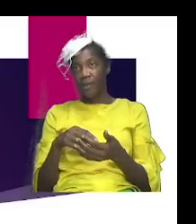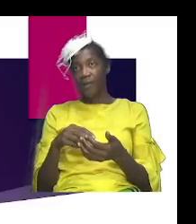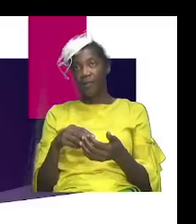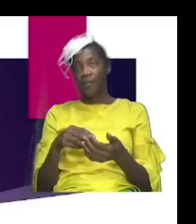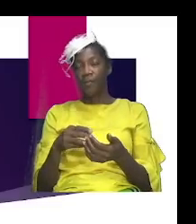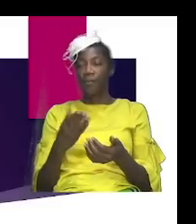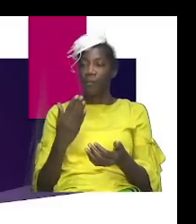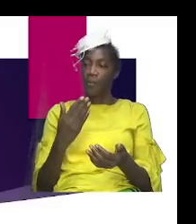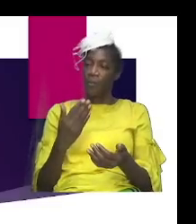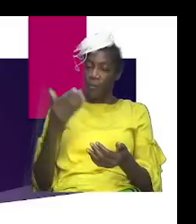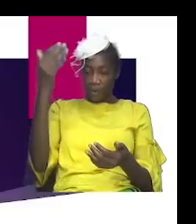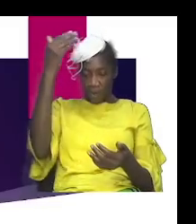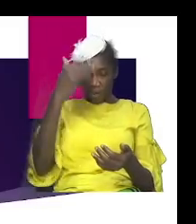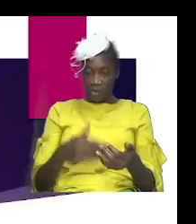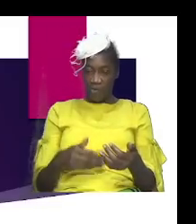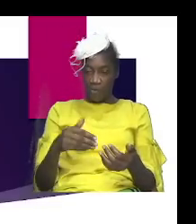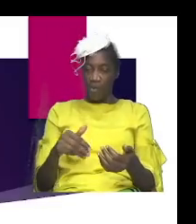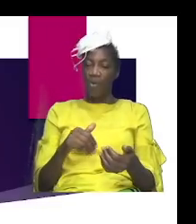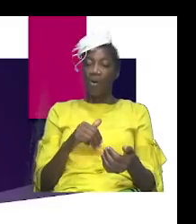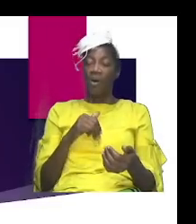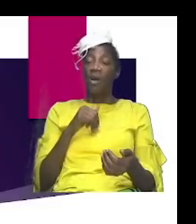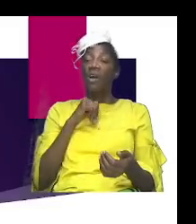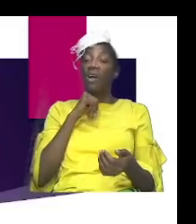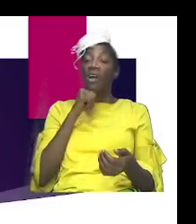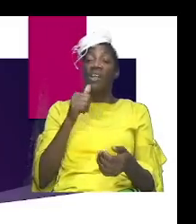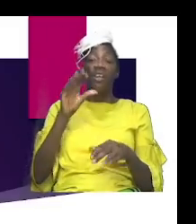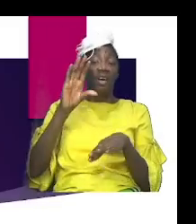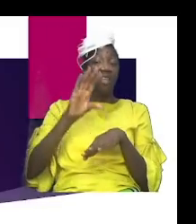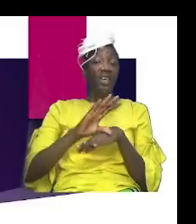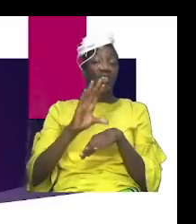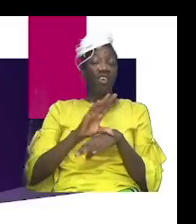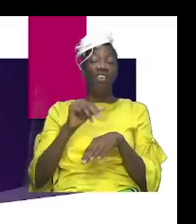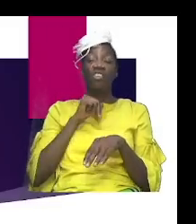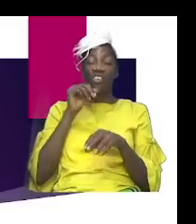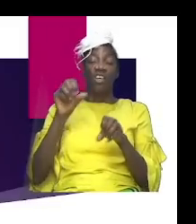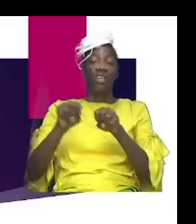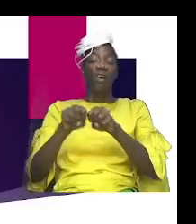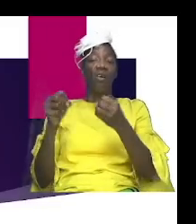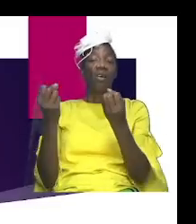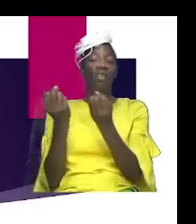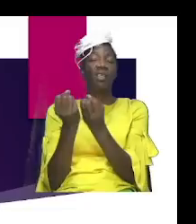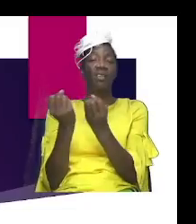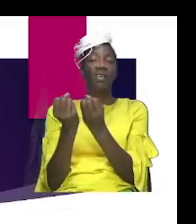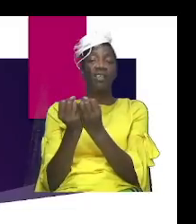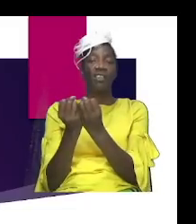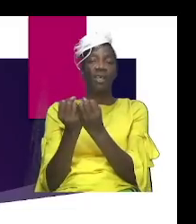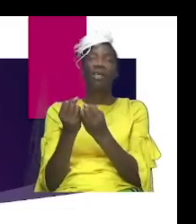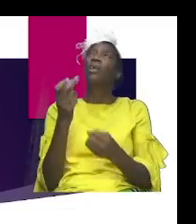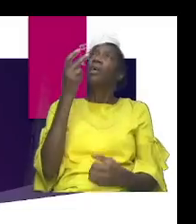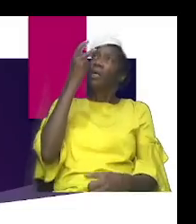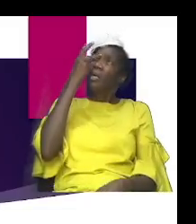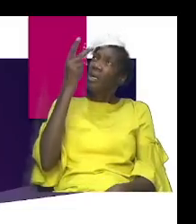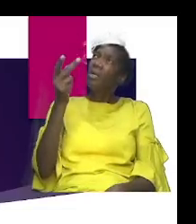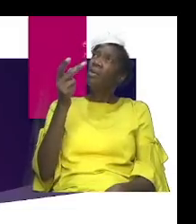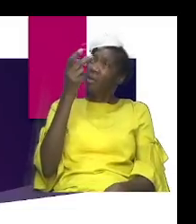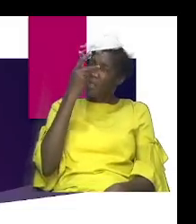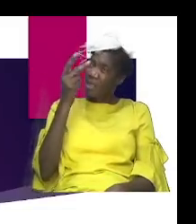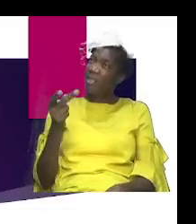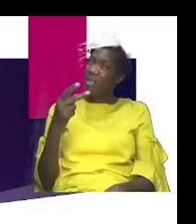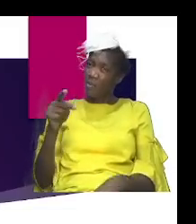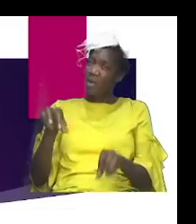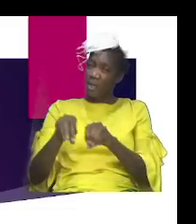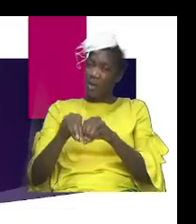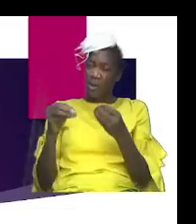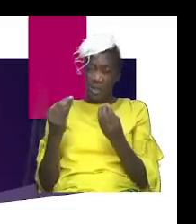is going to be not a church. It is not going to be an organization that he looks at to see what the organization has done and how